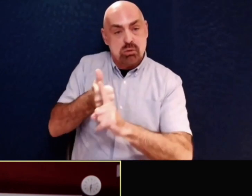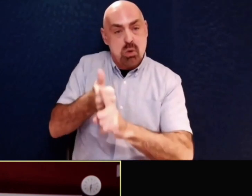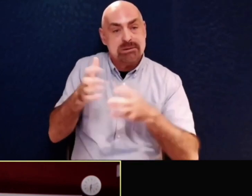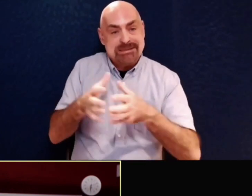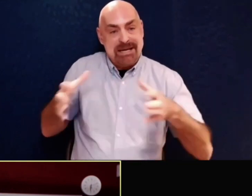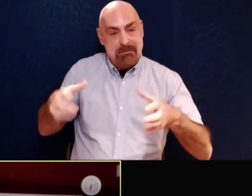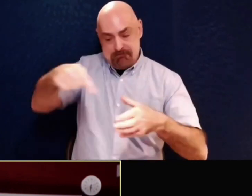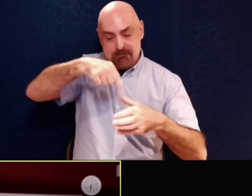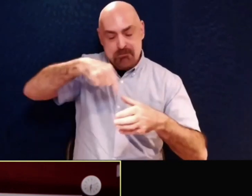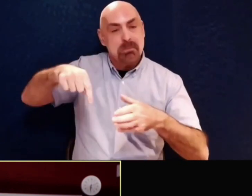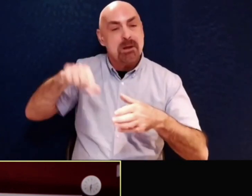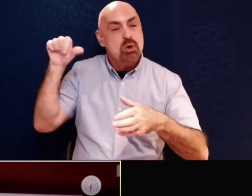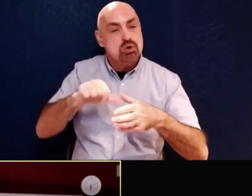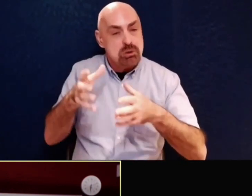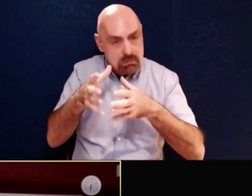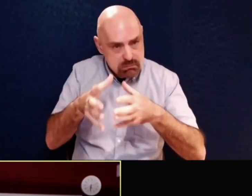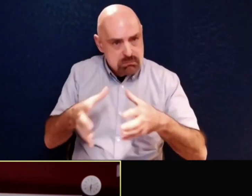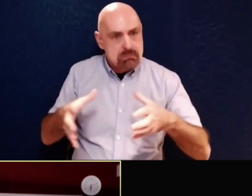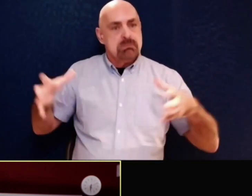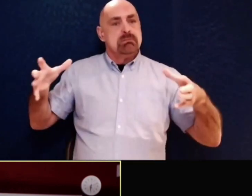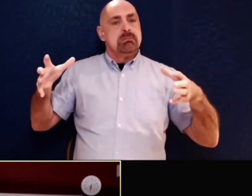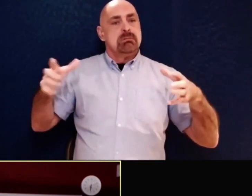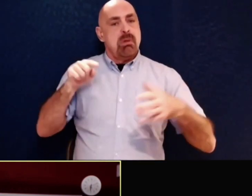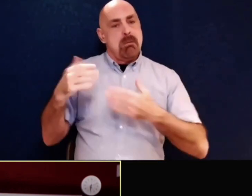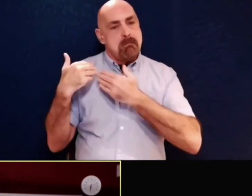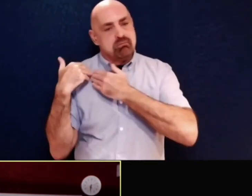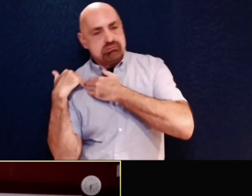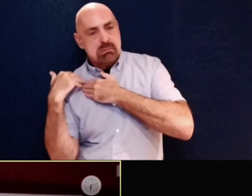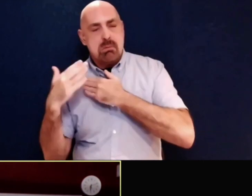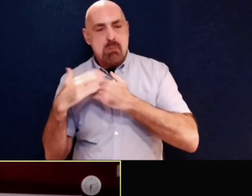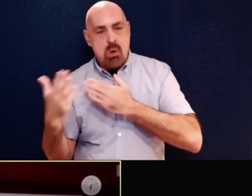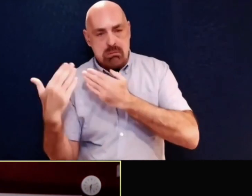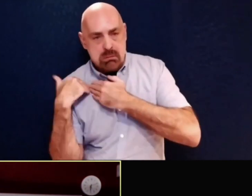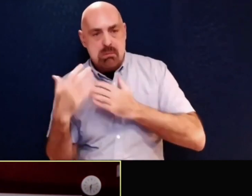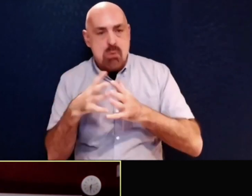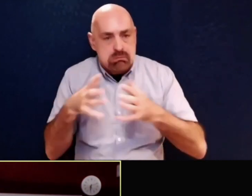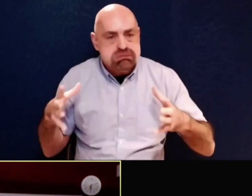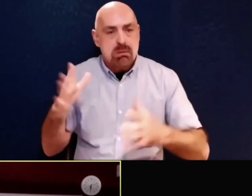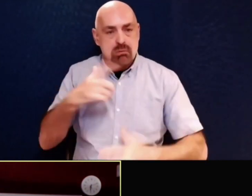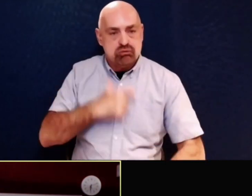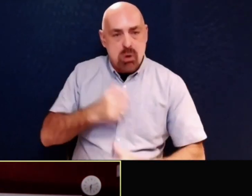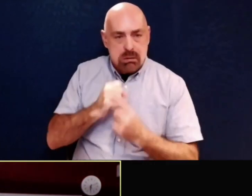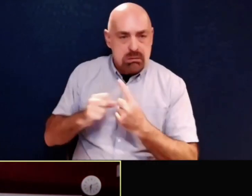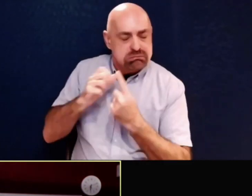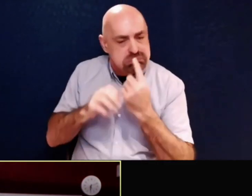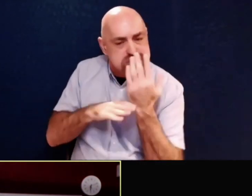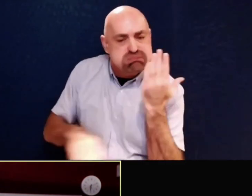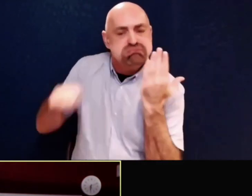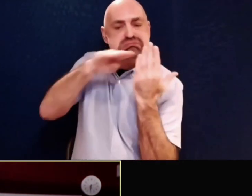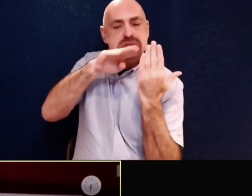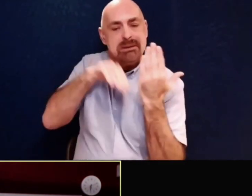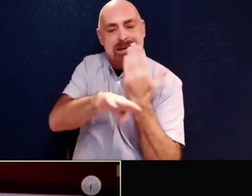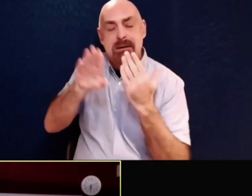we expand the role of mental health support teams, say in